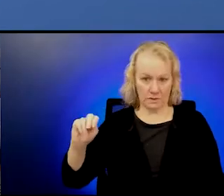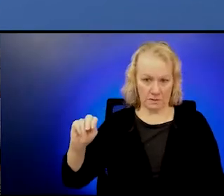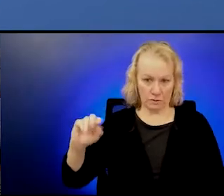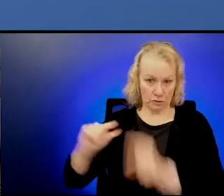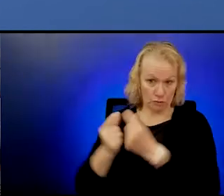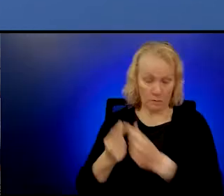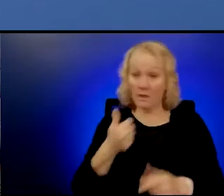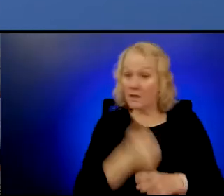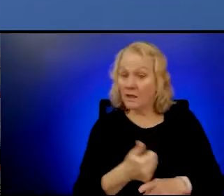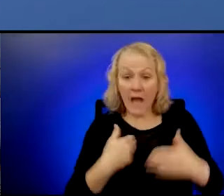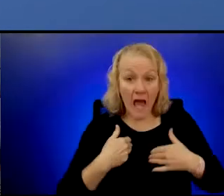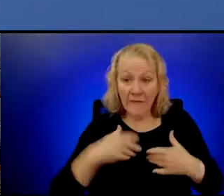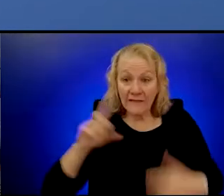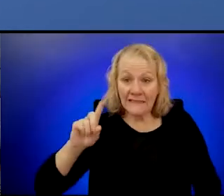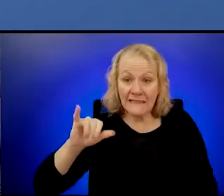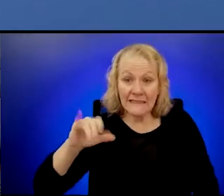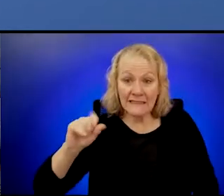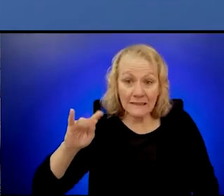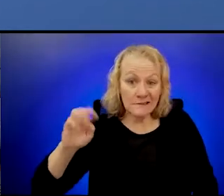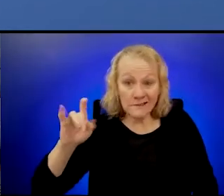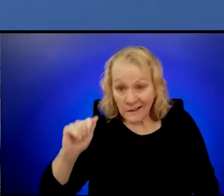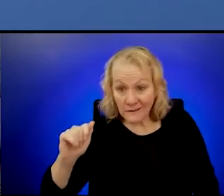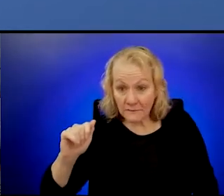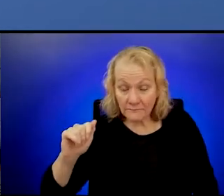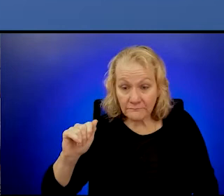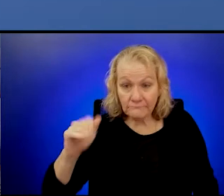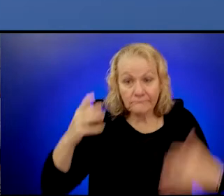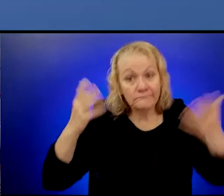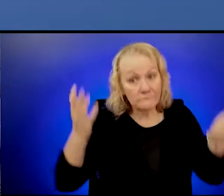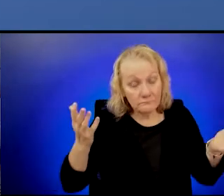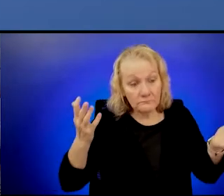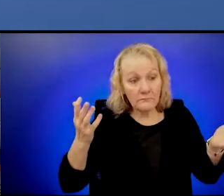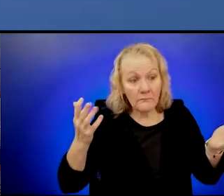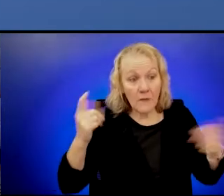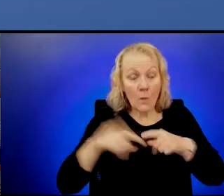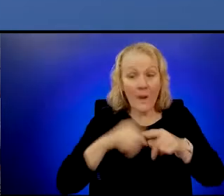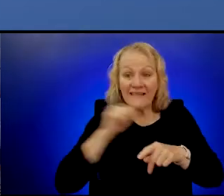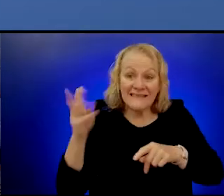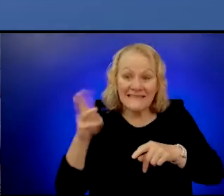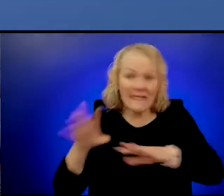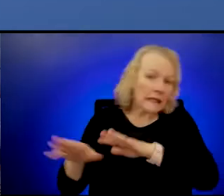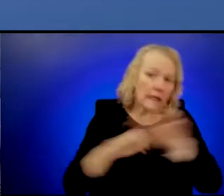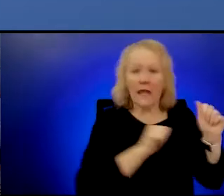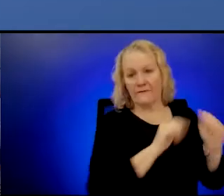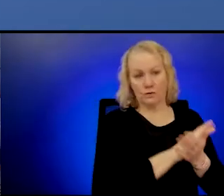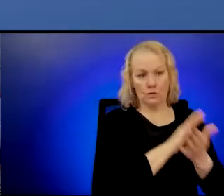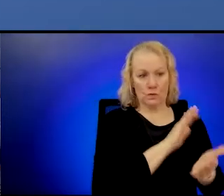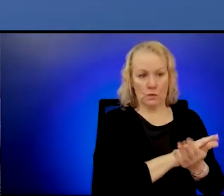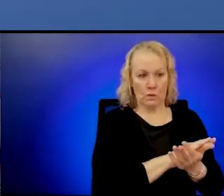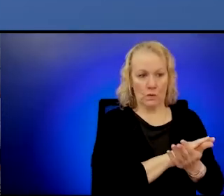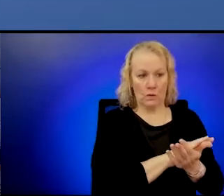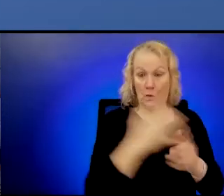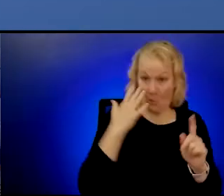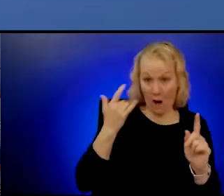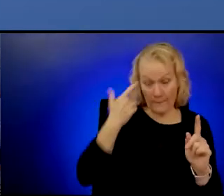from dyslexia, or is a person with dyslexia. He left school at age 16, particularly due